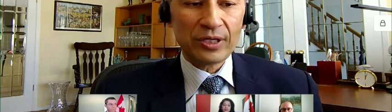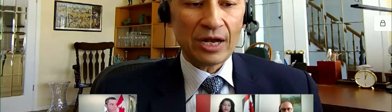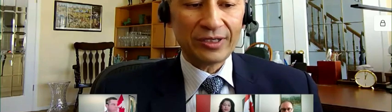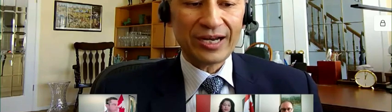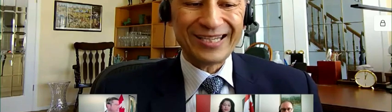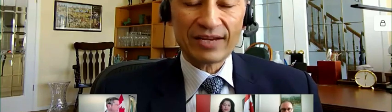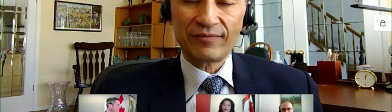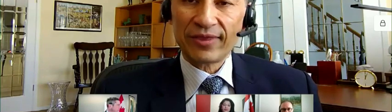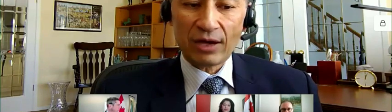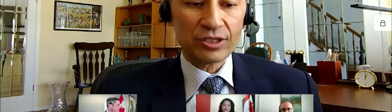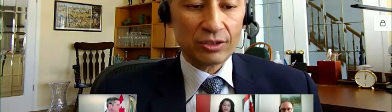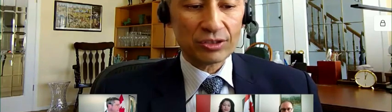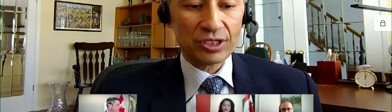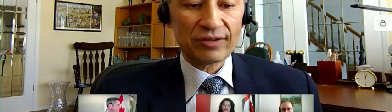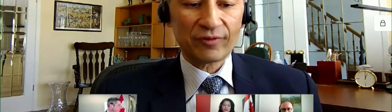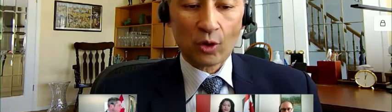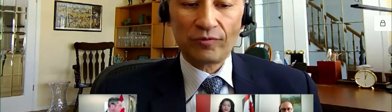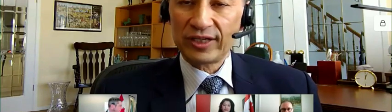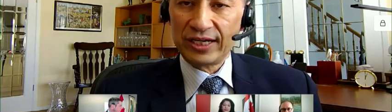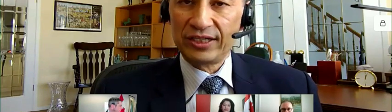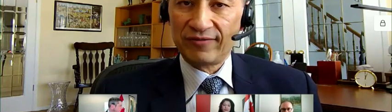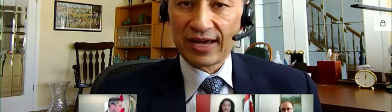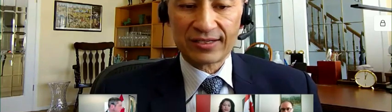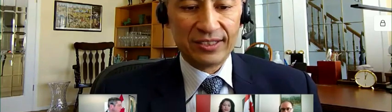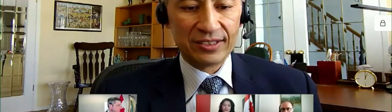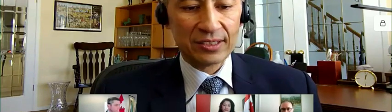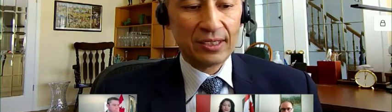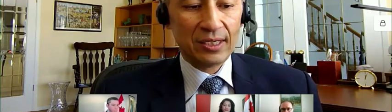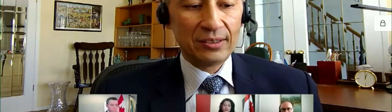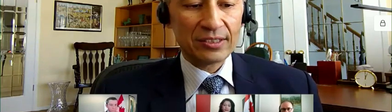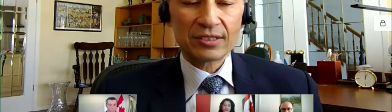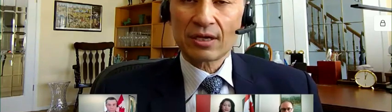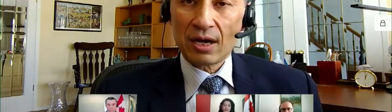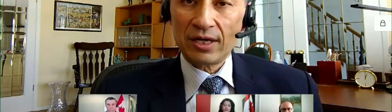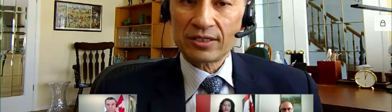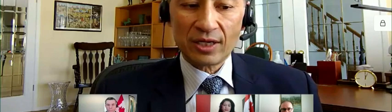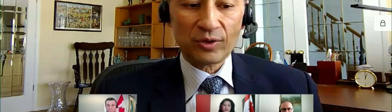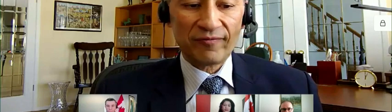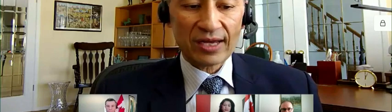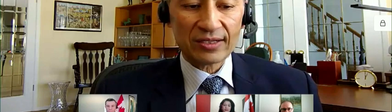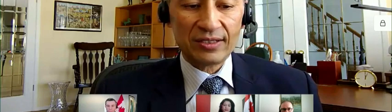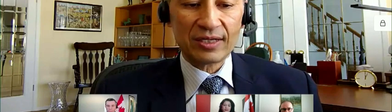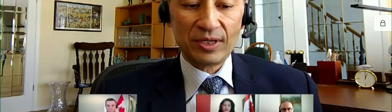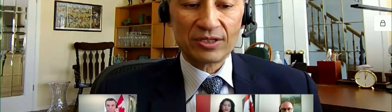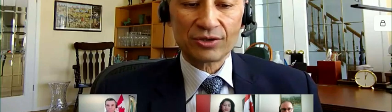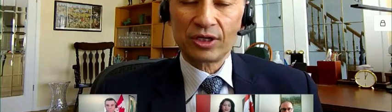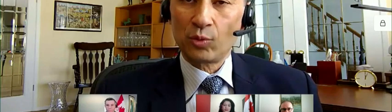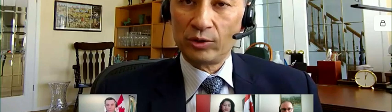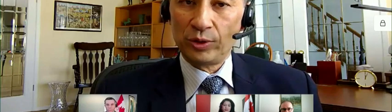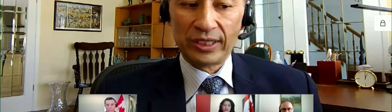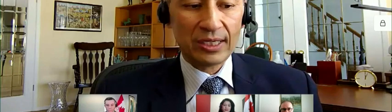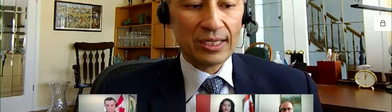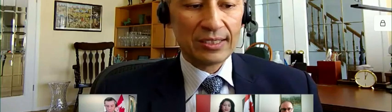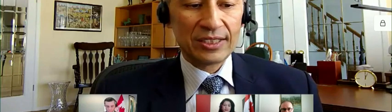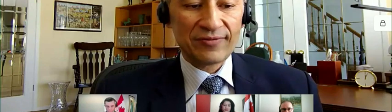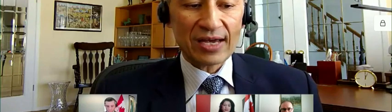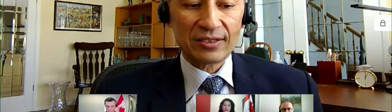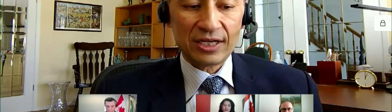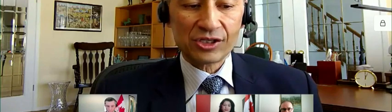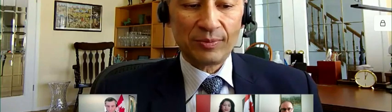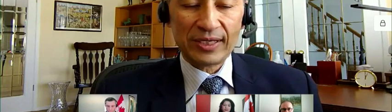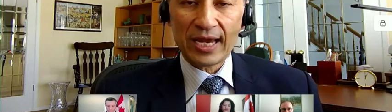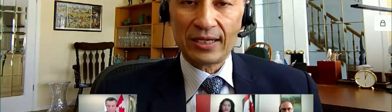than 397,000 doses of COVID-19 vaccines. This is the highest number of vaccines administered in 1 week